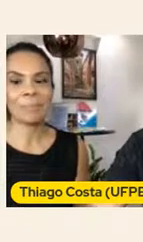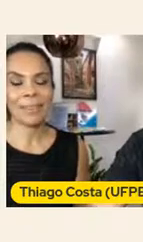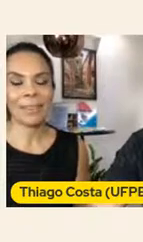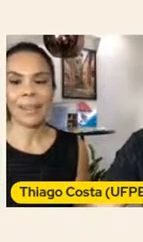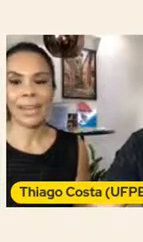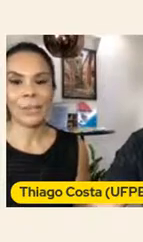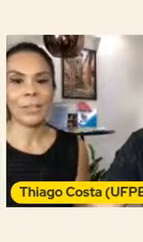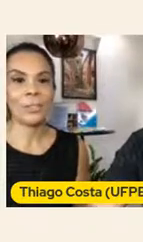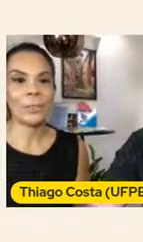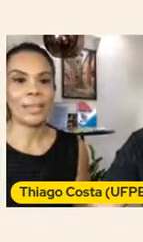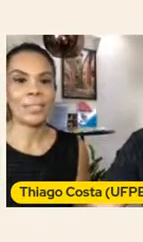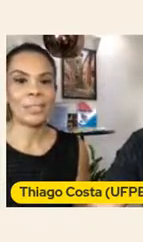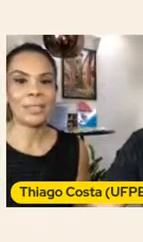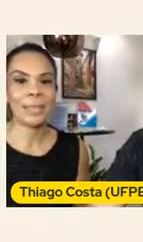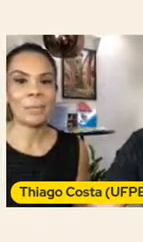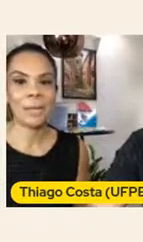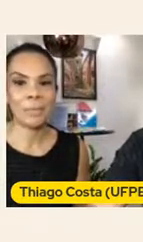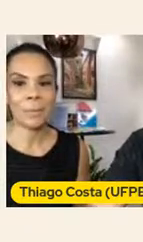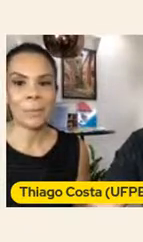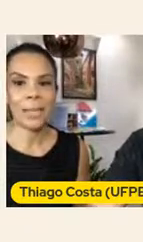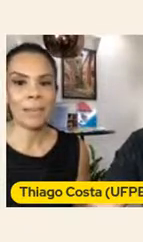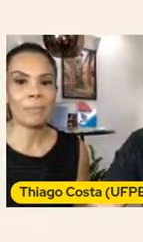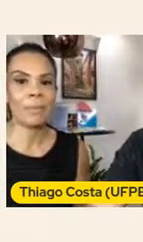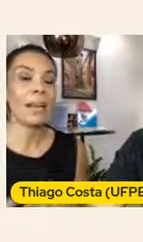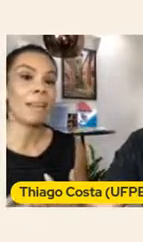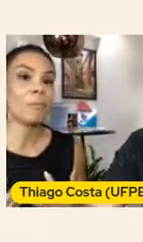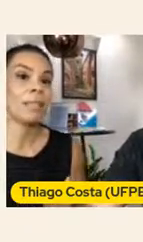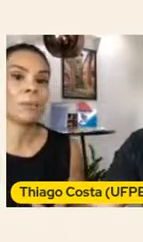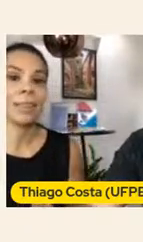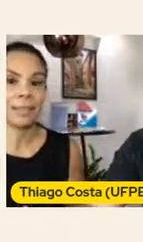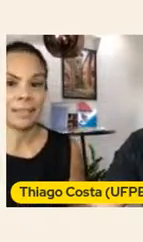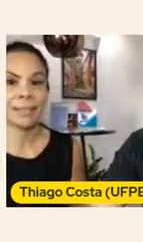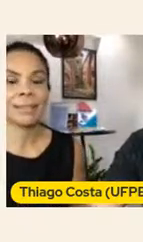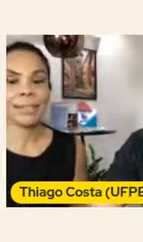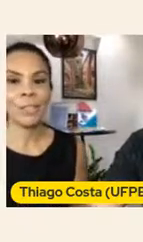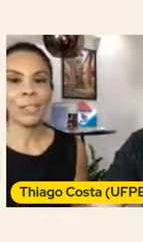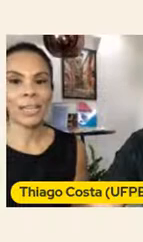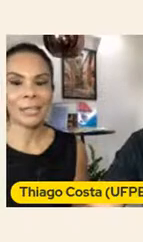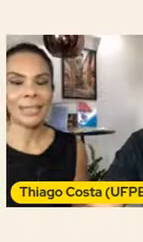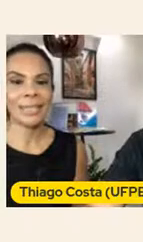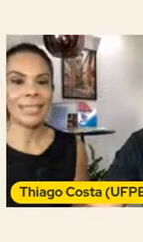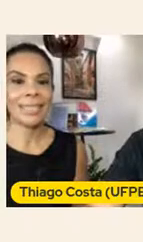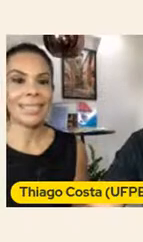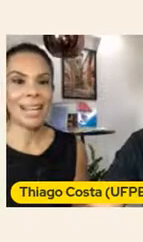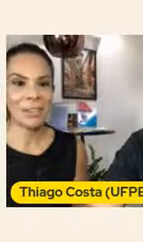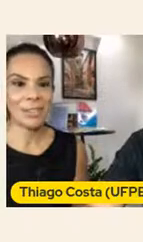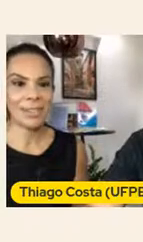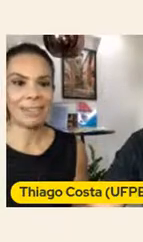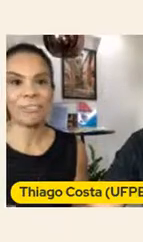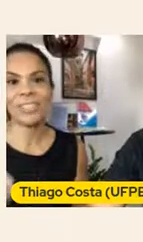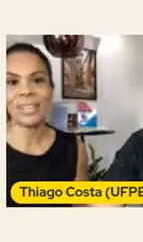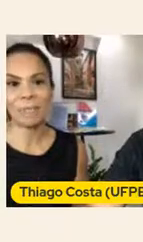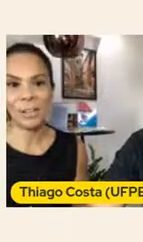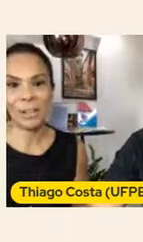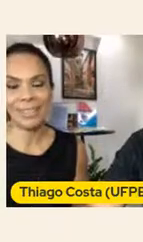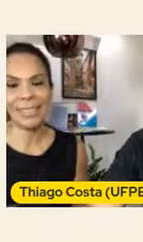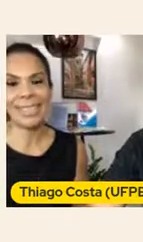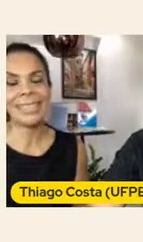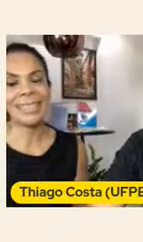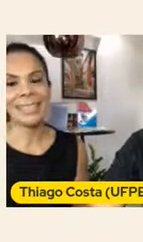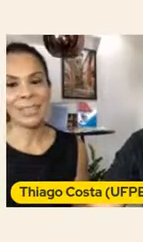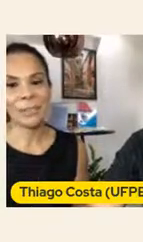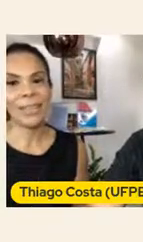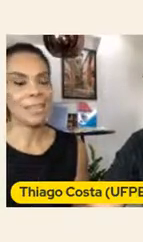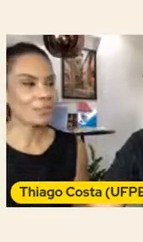Yes. Thank you. It's so nice to see how many people we have been with us mm-hmm. sharing this Saturday, the first day of a